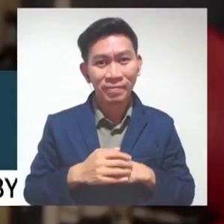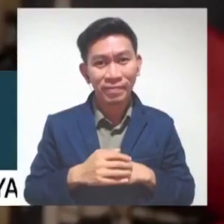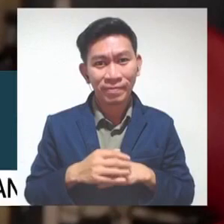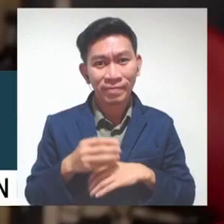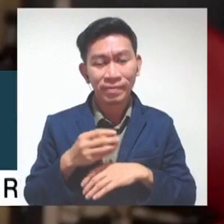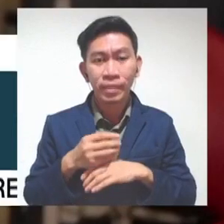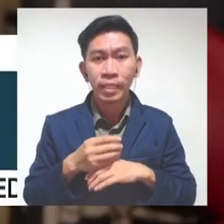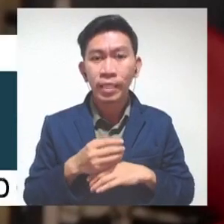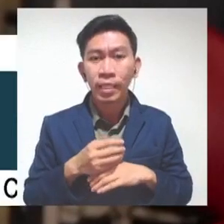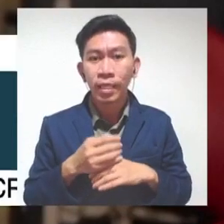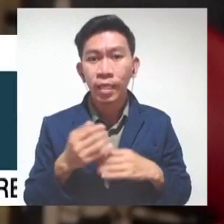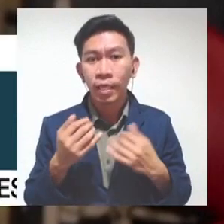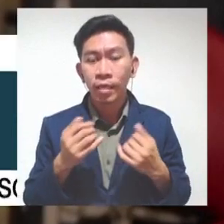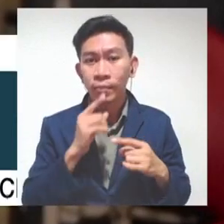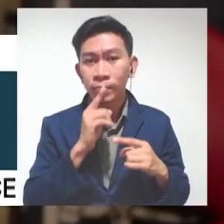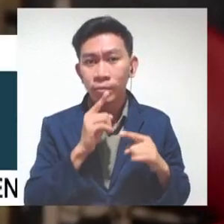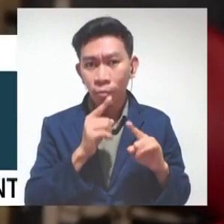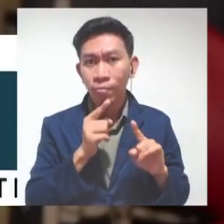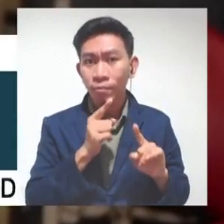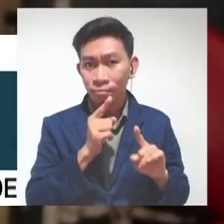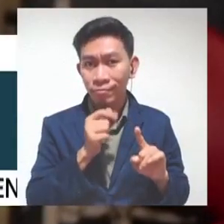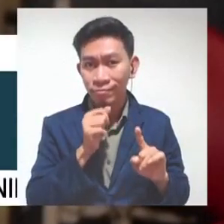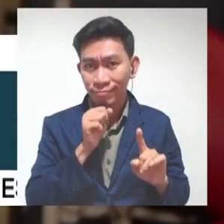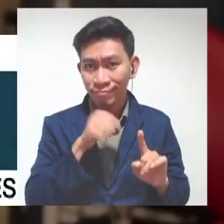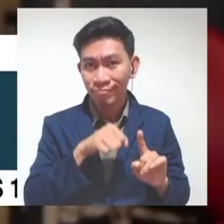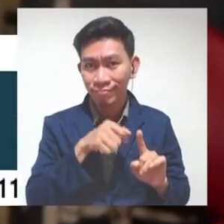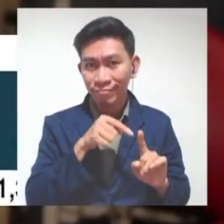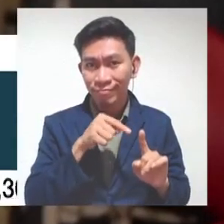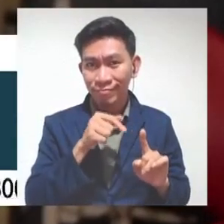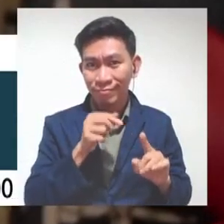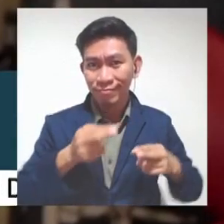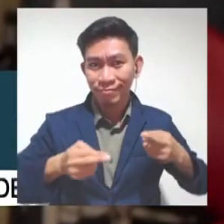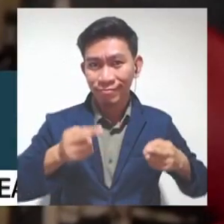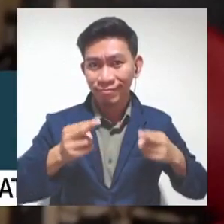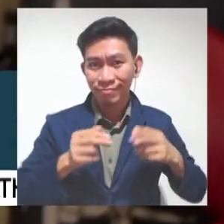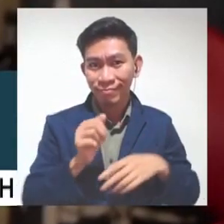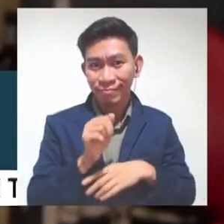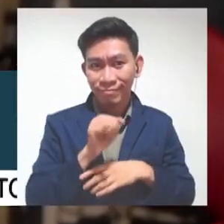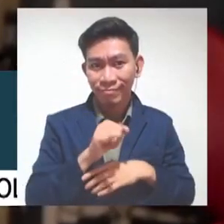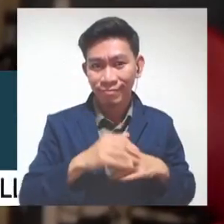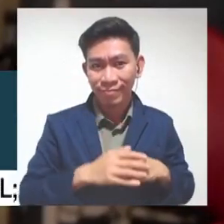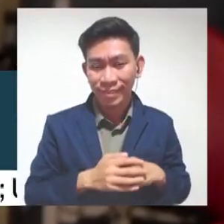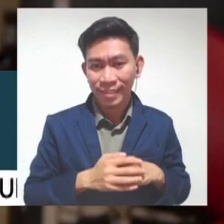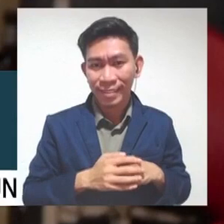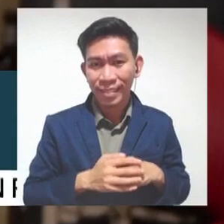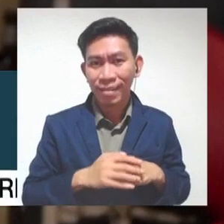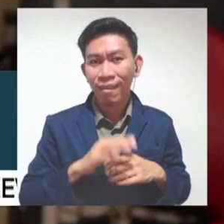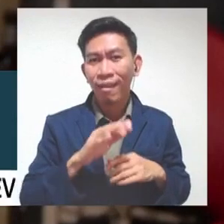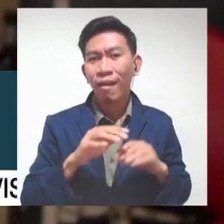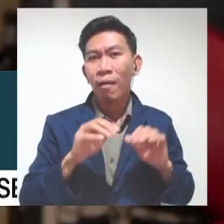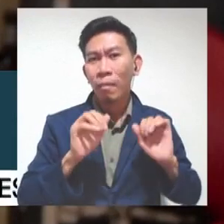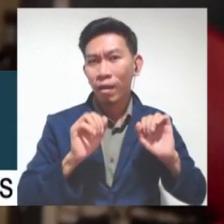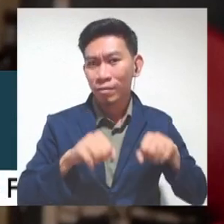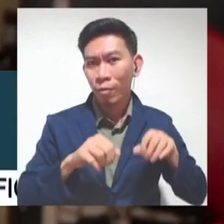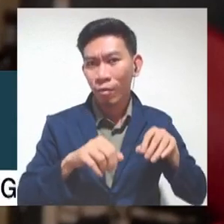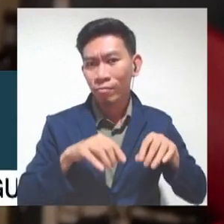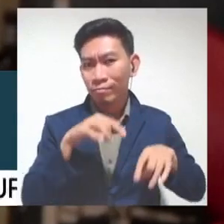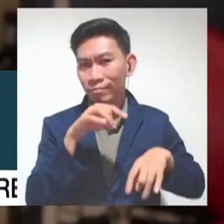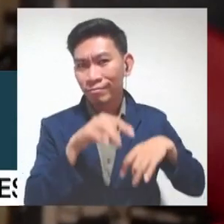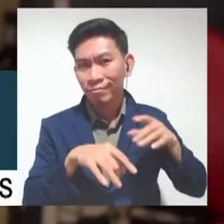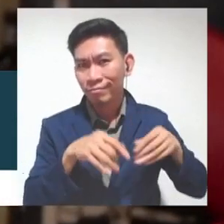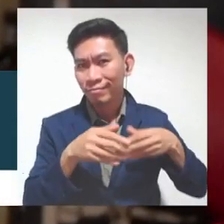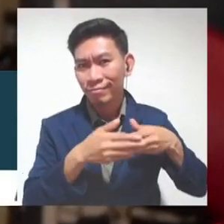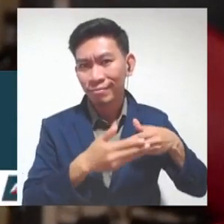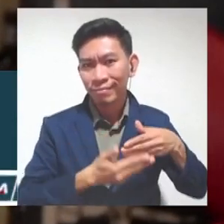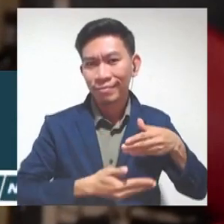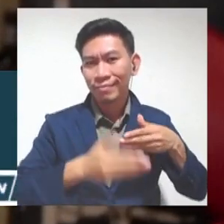CEO. Her, you know, data-driven capabilities and whatever she's bringing as a big